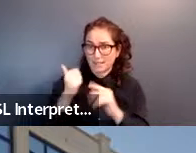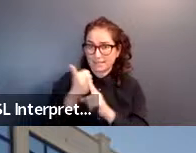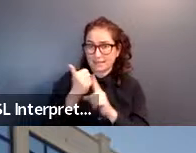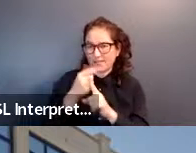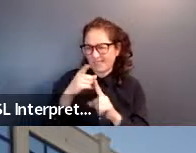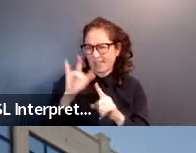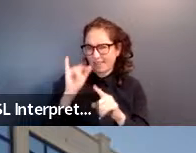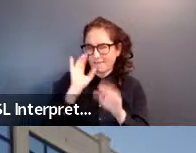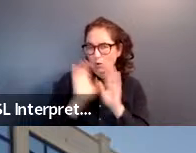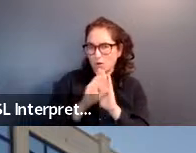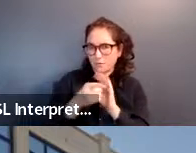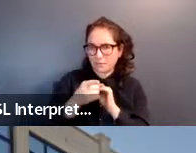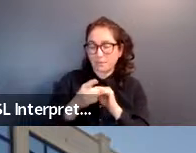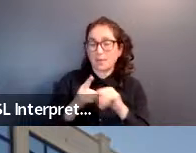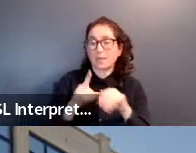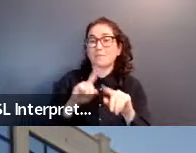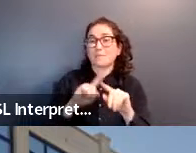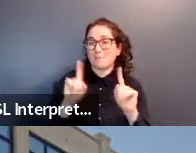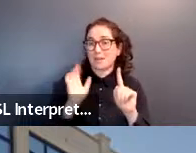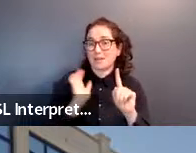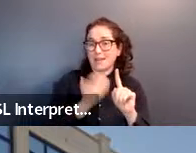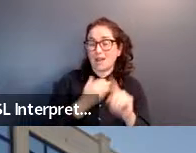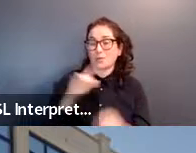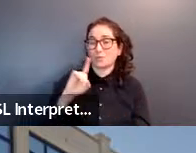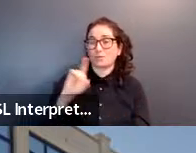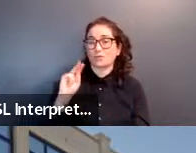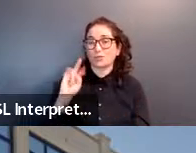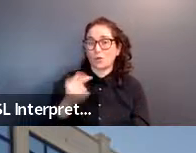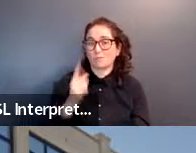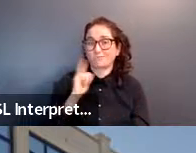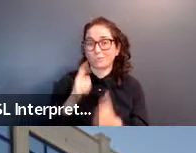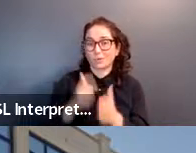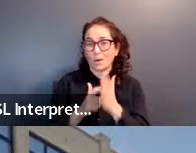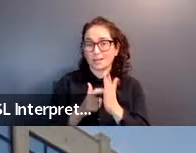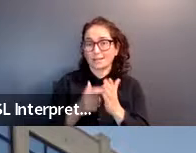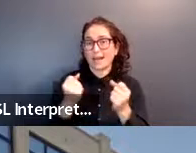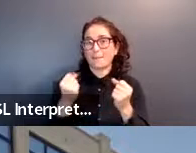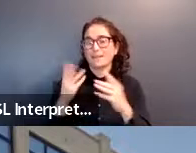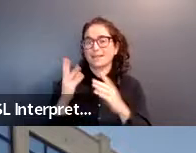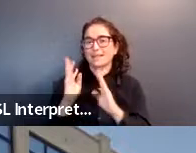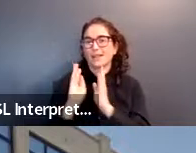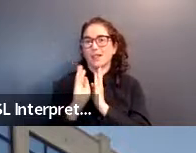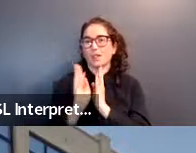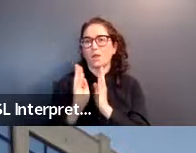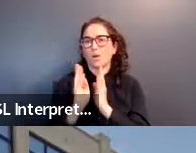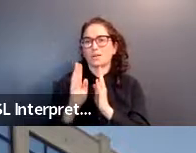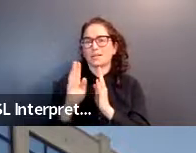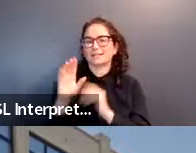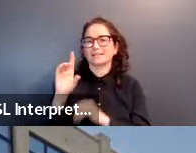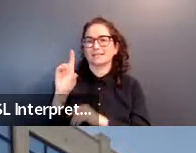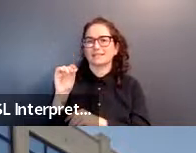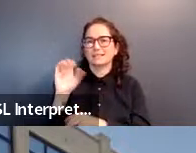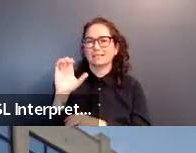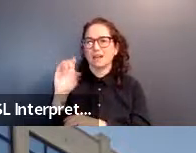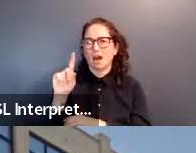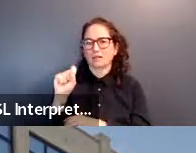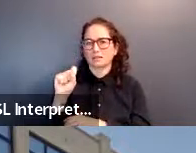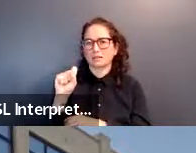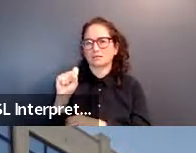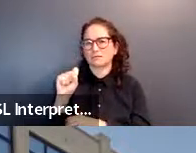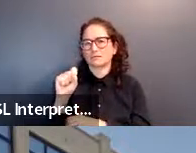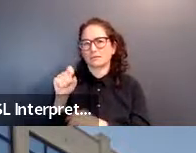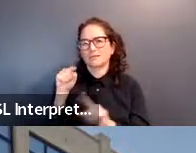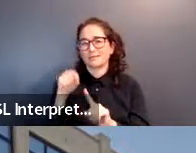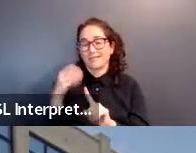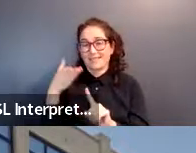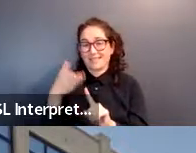here. However, our zoning requires that the number of loading docks or loading berths that are in a